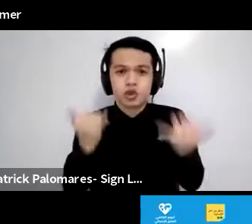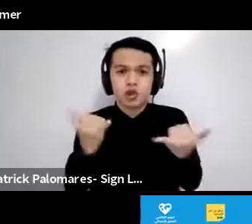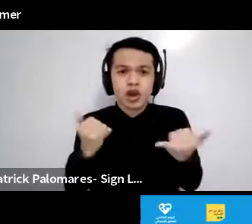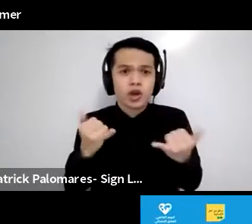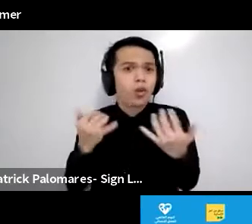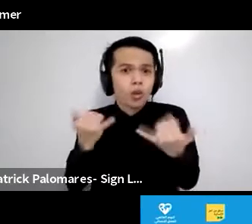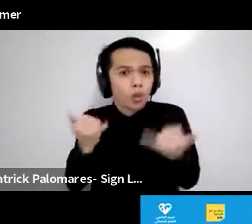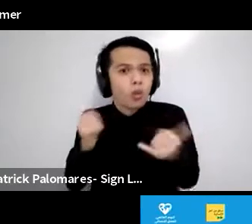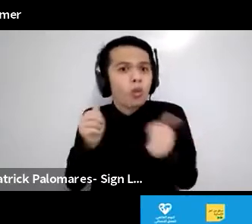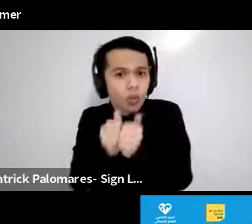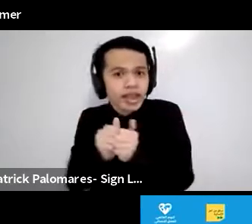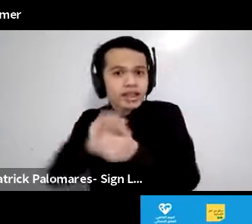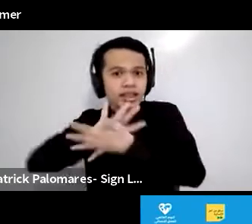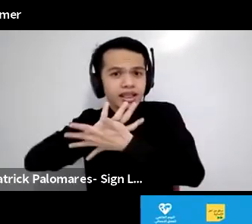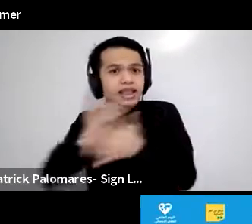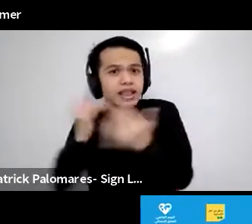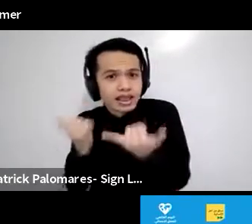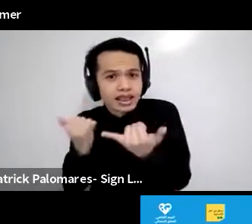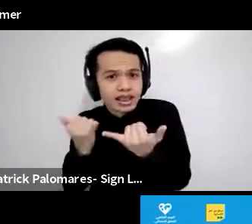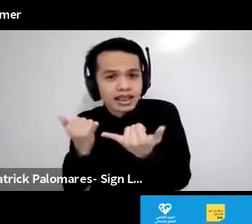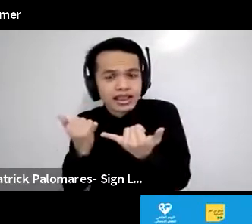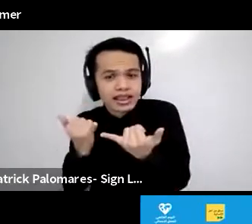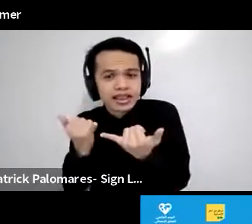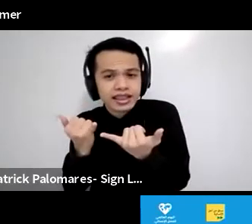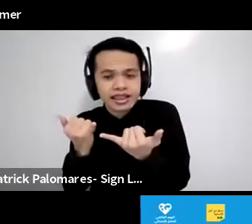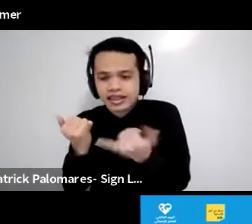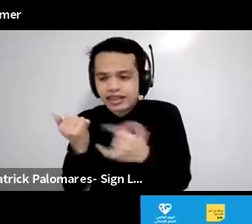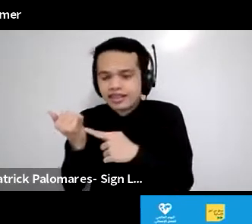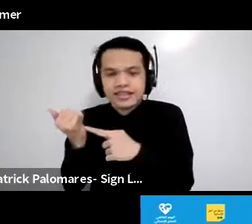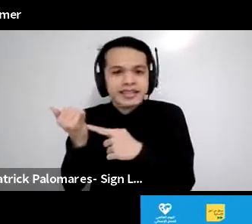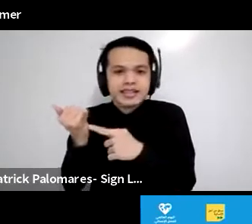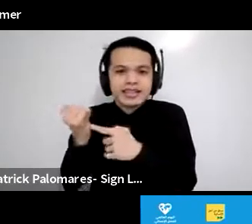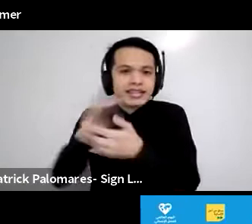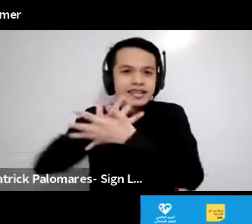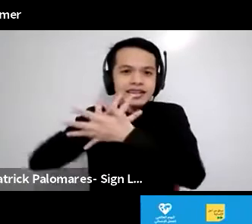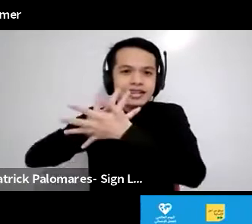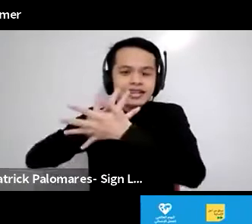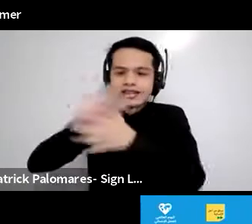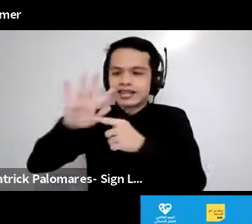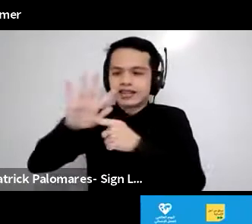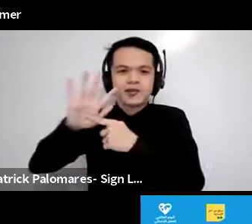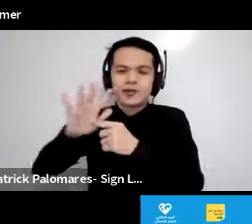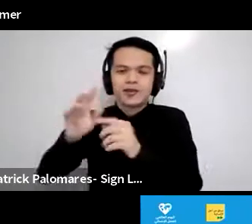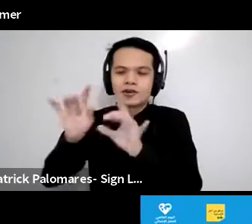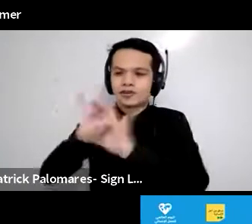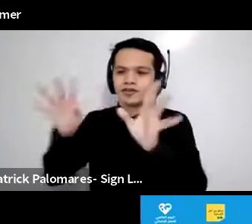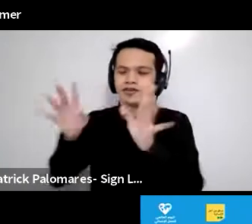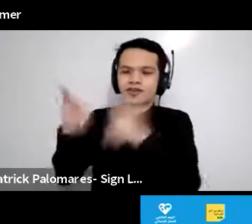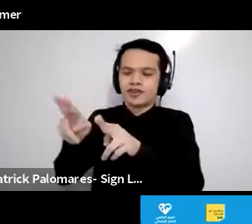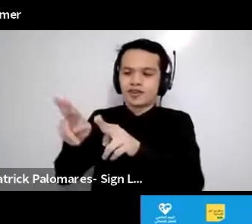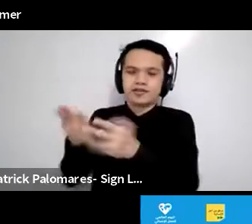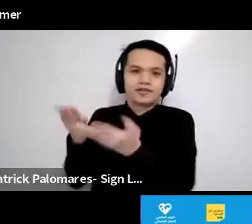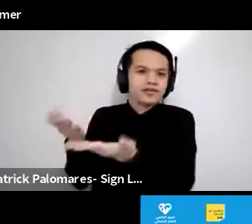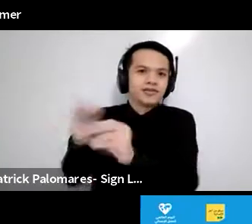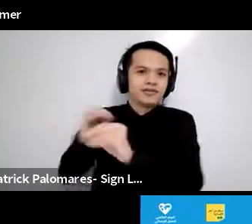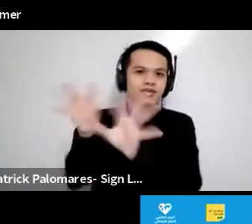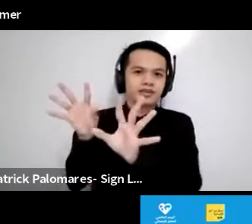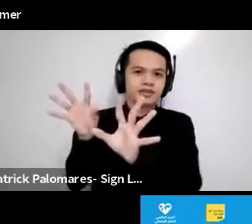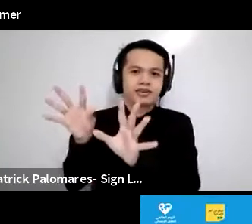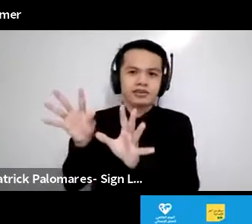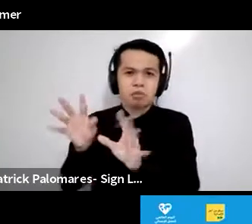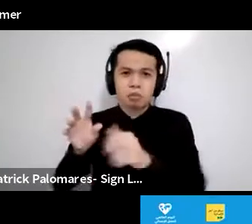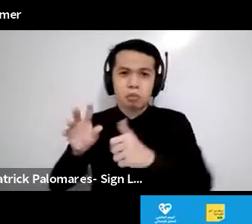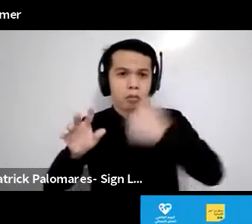COVID-19 pandemic being such an obvious crisis, what more with the climate crisis, which is a lot